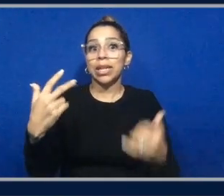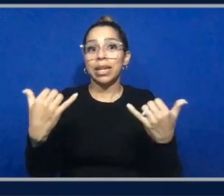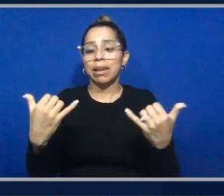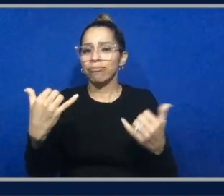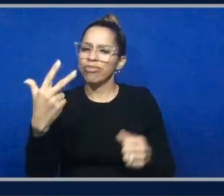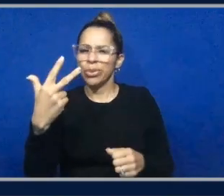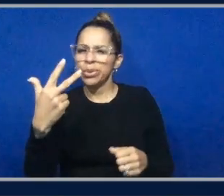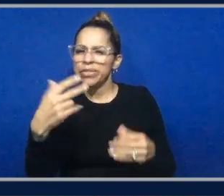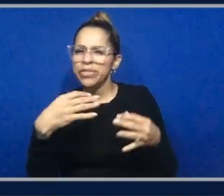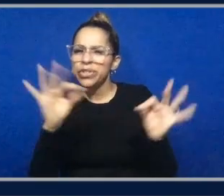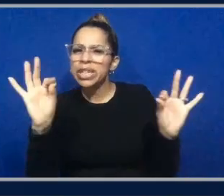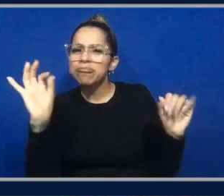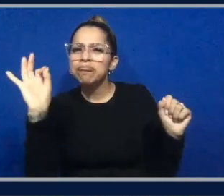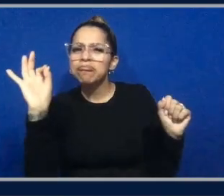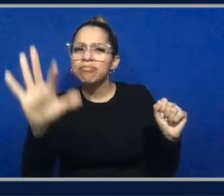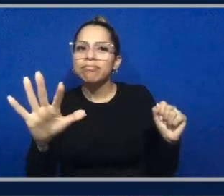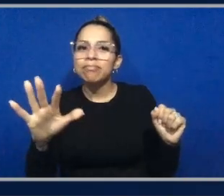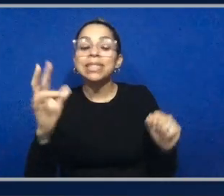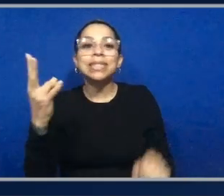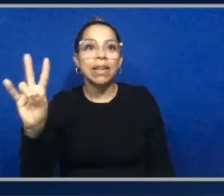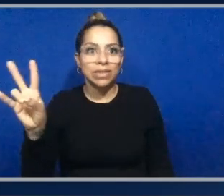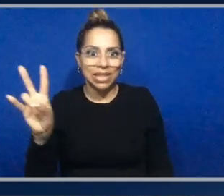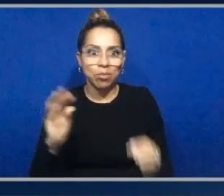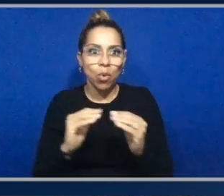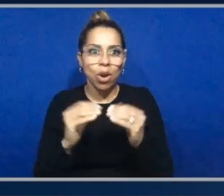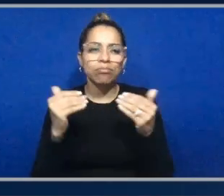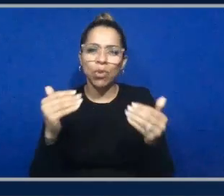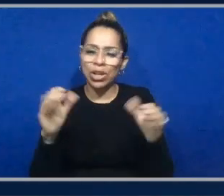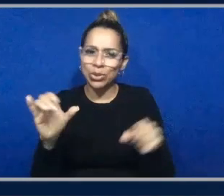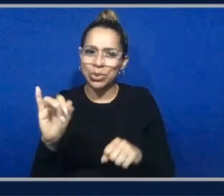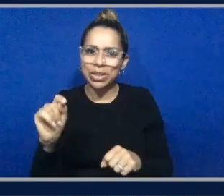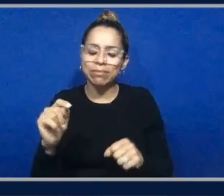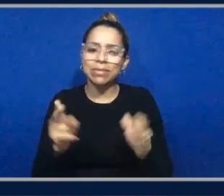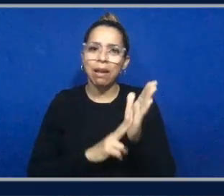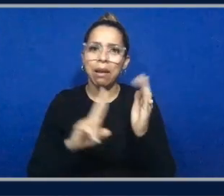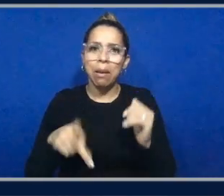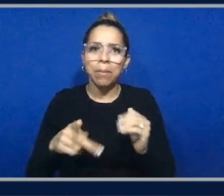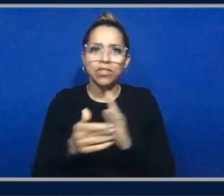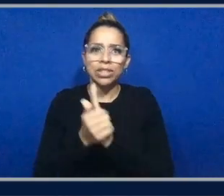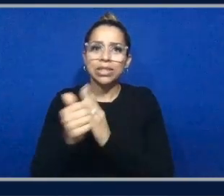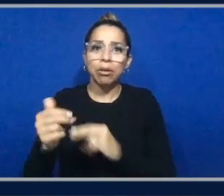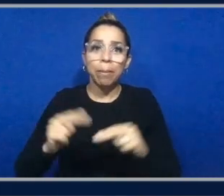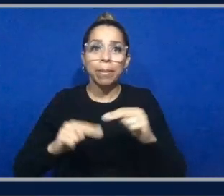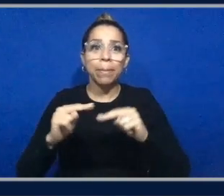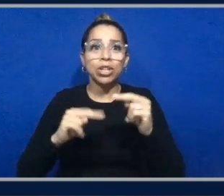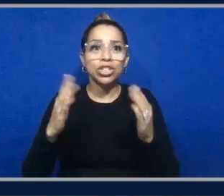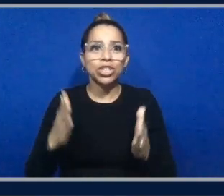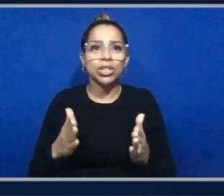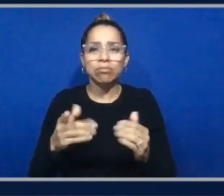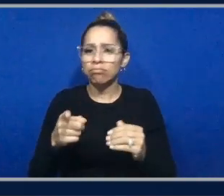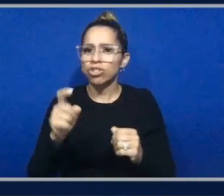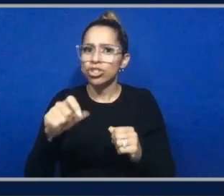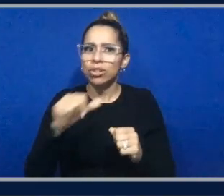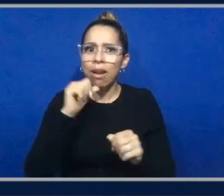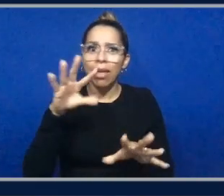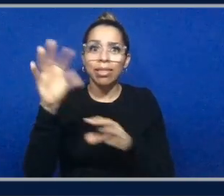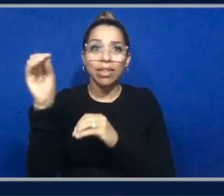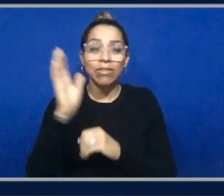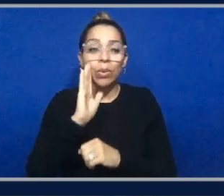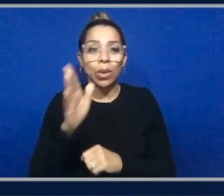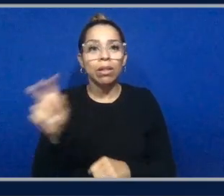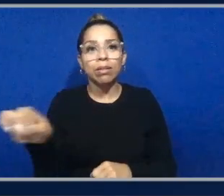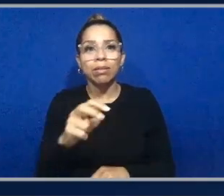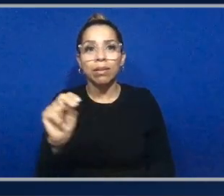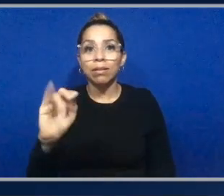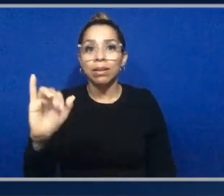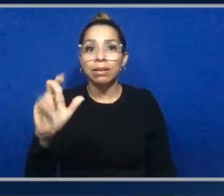more. So go ahead and do those. Sign up for Skill Builder. And actually, you know what? They shouldn't go anywhere because we're going to jump over to Nick somewhere. That's right. You all need